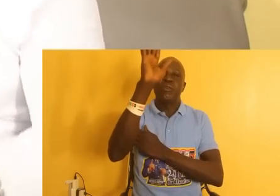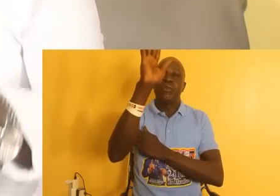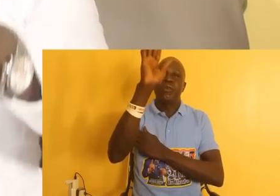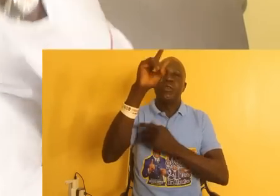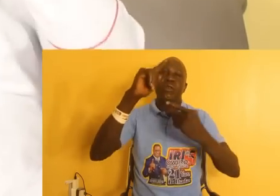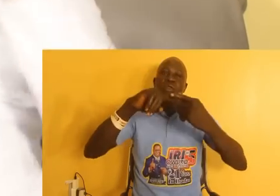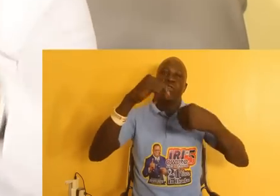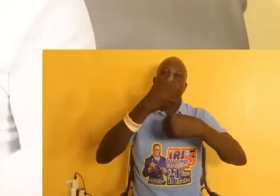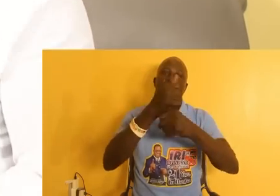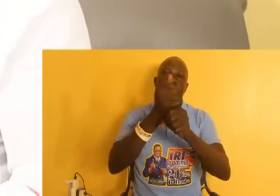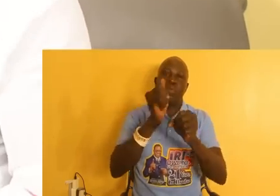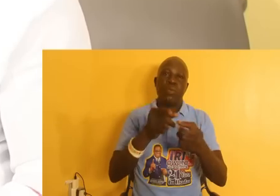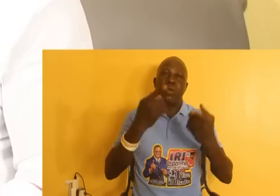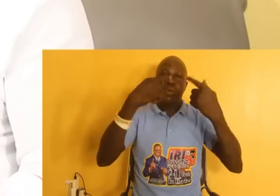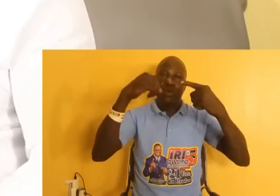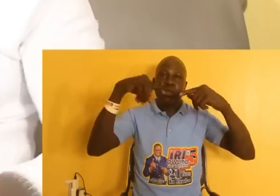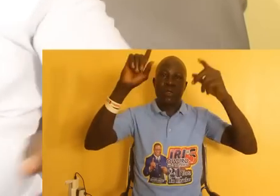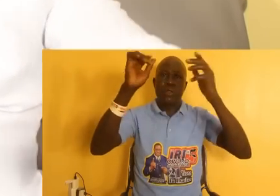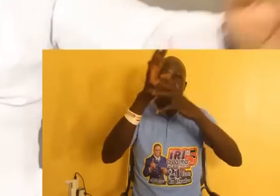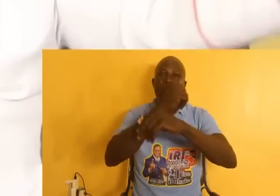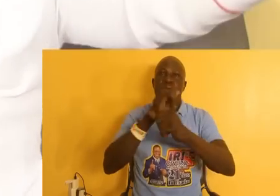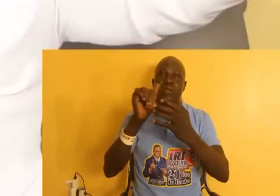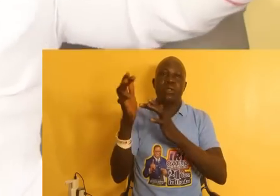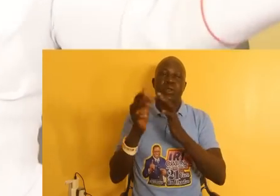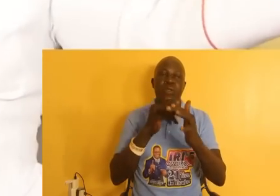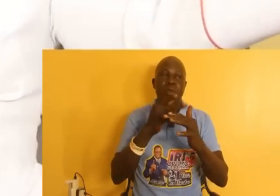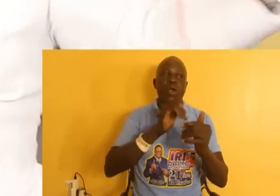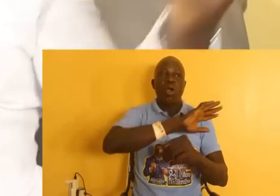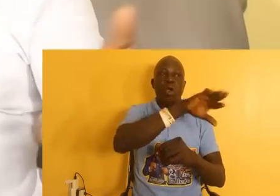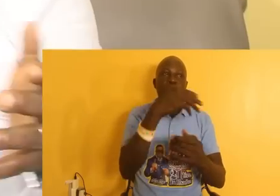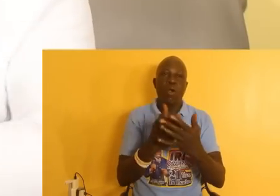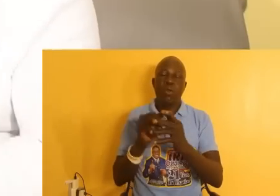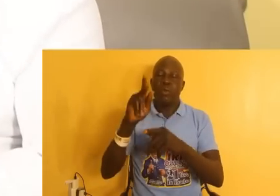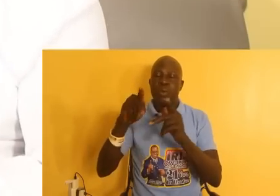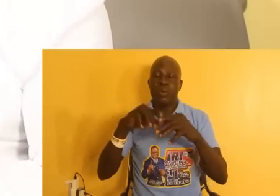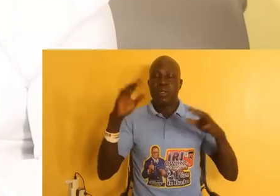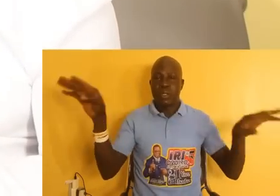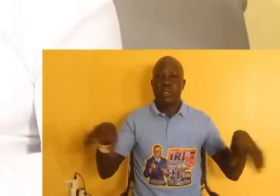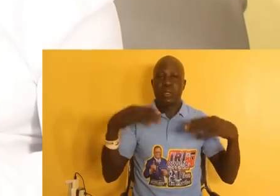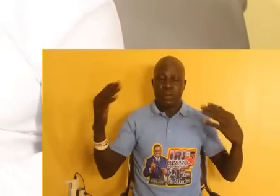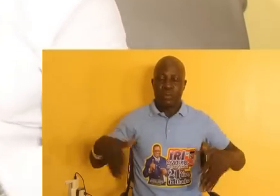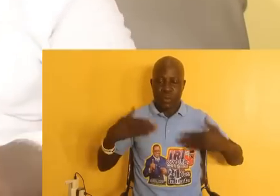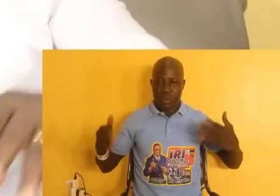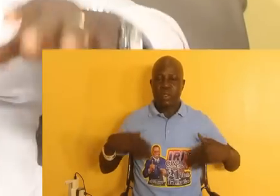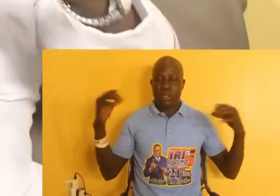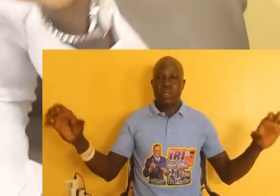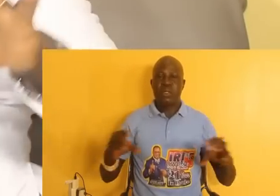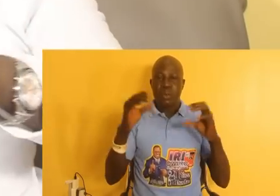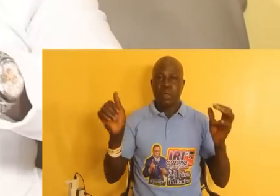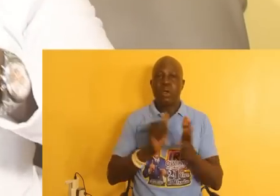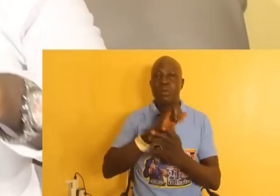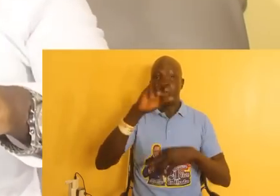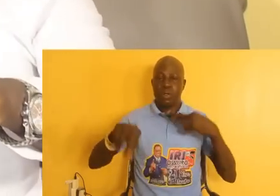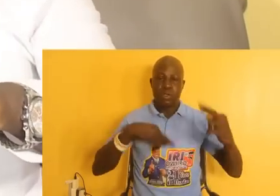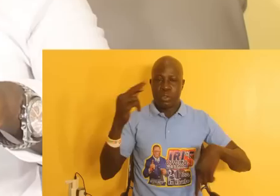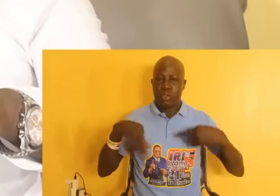mu ola ja loruko Jesu. Scripture in Jesus. Gbogbo eya layo te dupe. Oh, the celebrant that rejoices. Eni te nyo ni waju